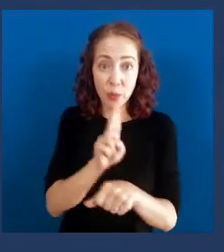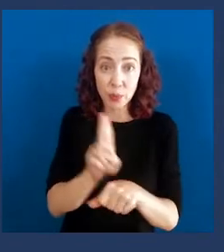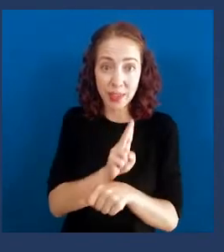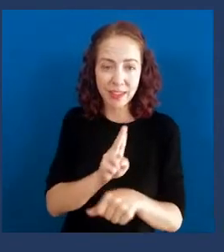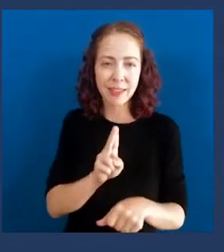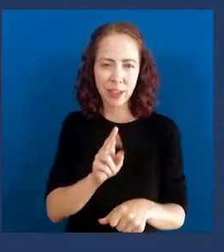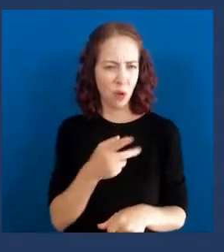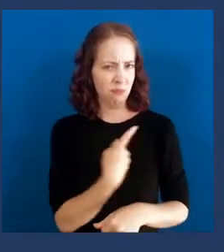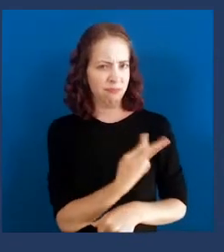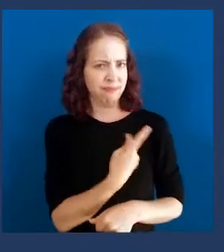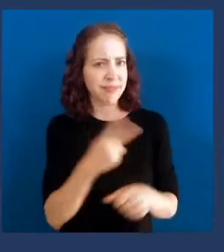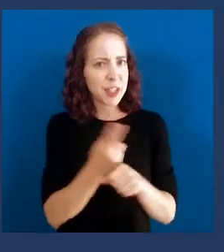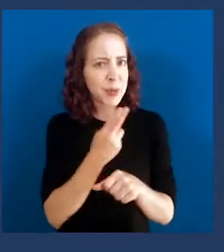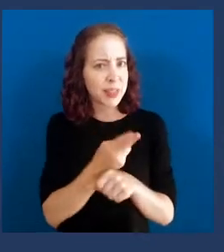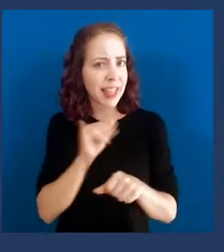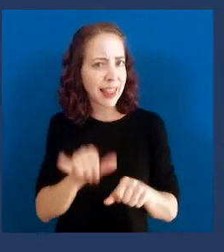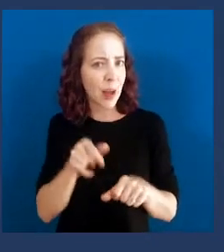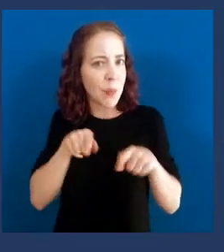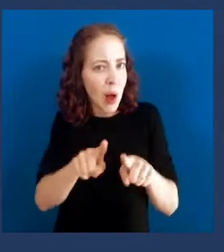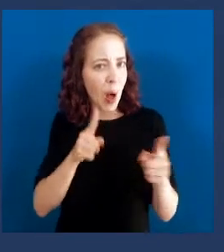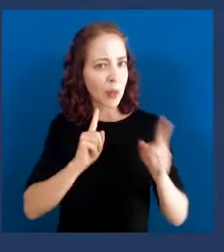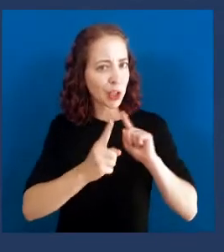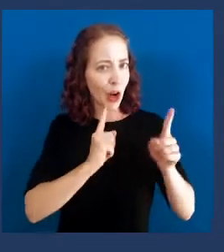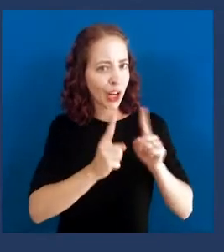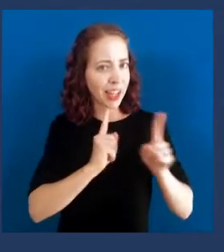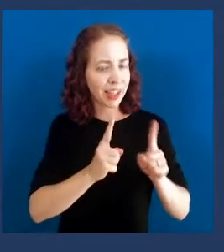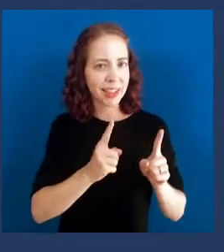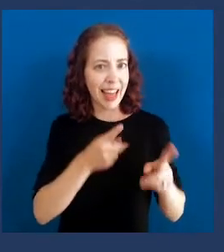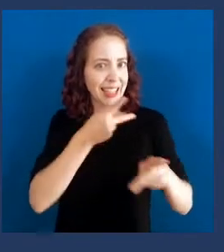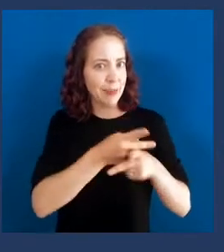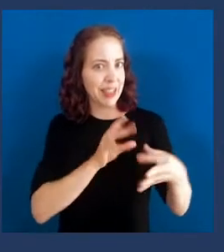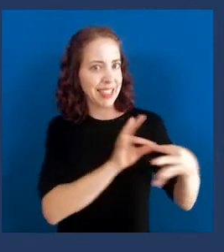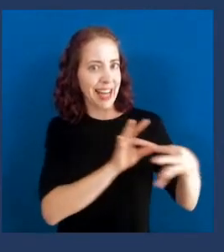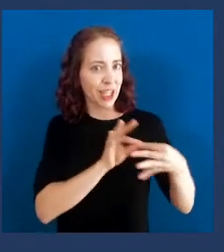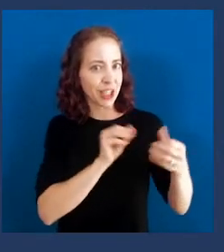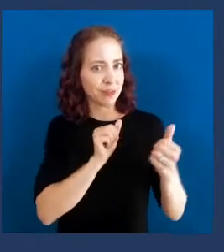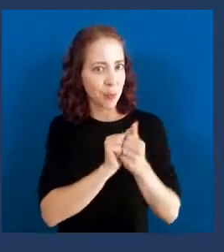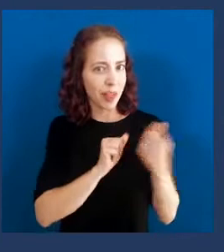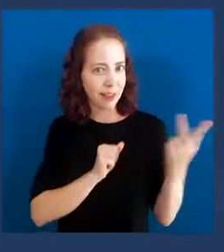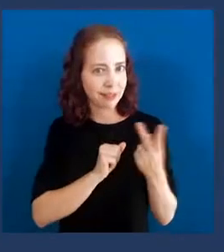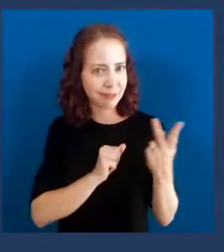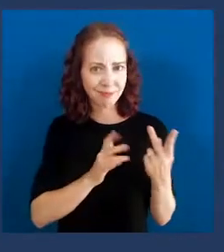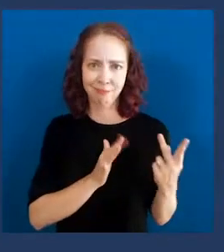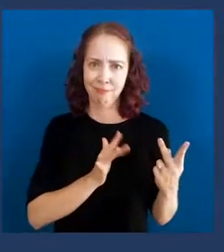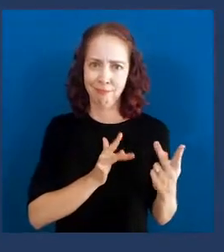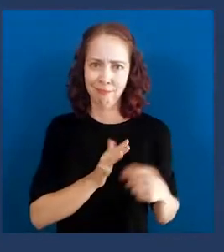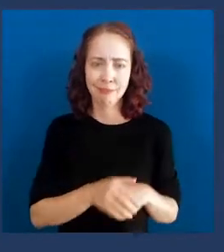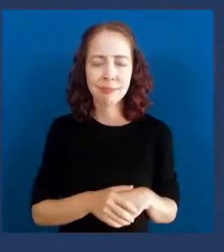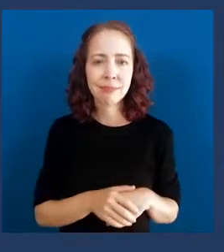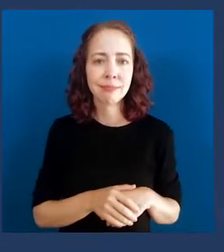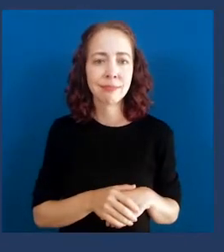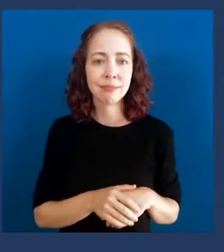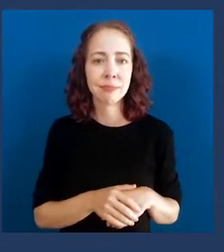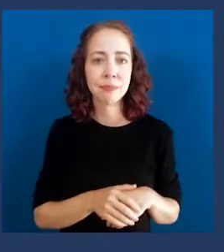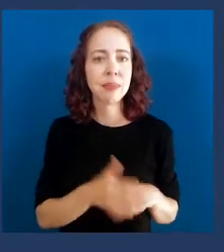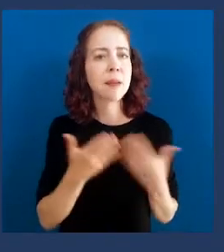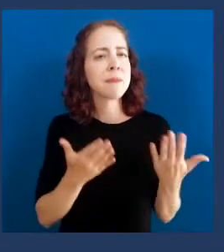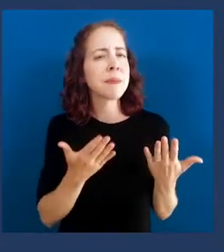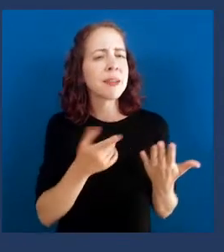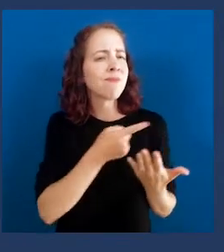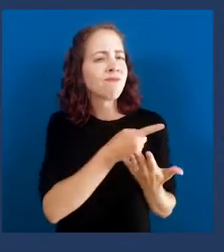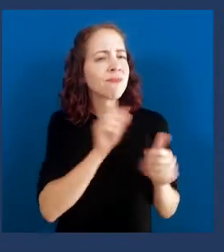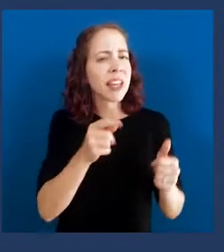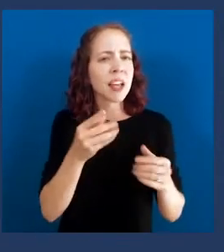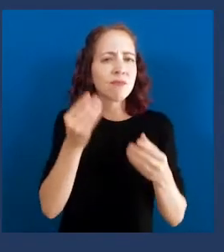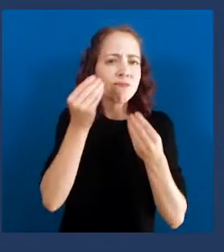use it. And I think that's part of what we've been using today as we're talking, like keeping this connection between you and I, which I think is awesome. Mm-hmm. Maybe you can tell us, what are the